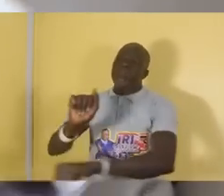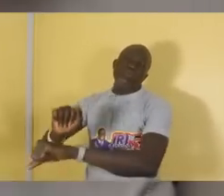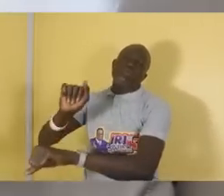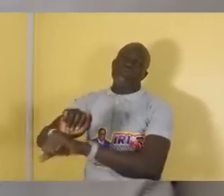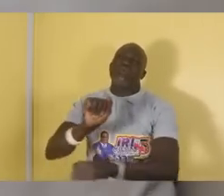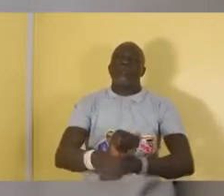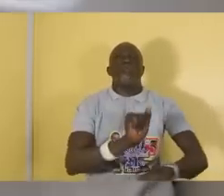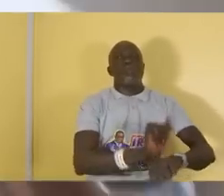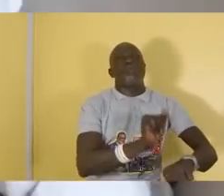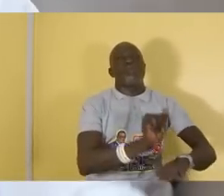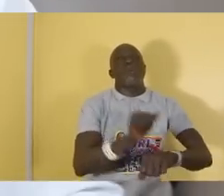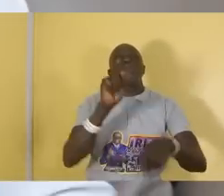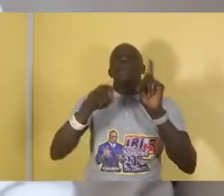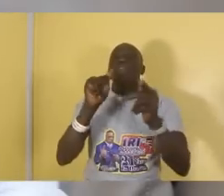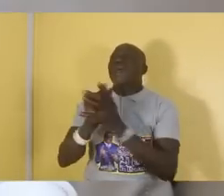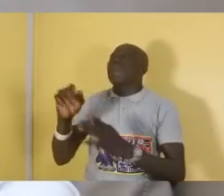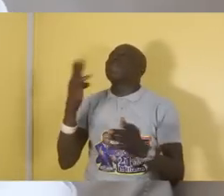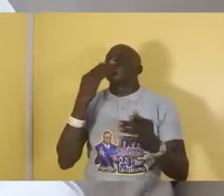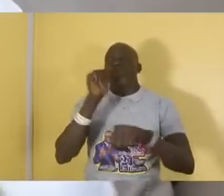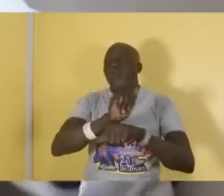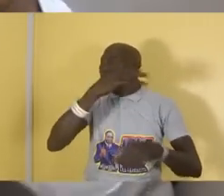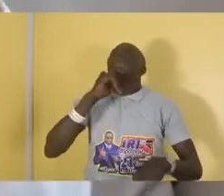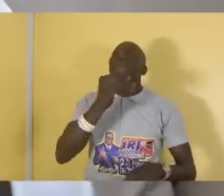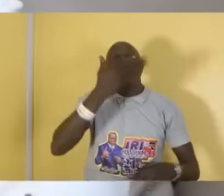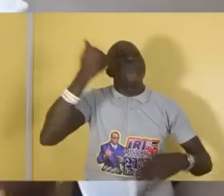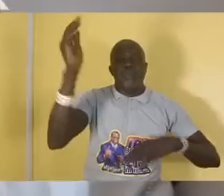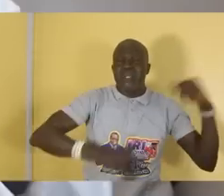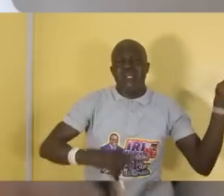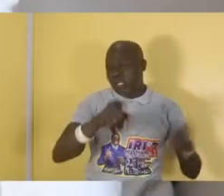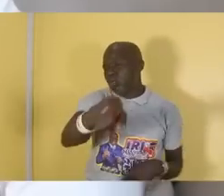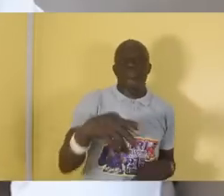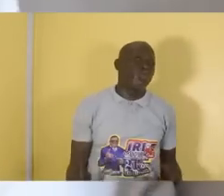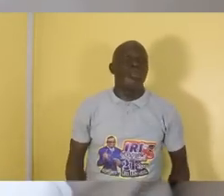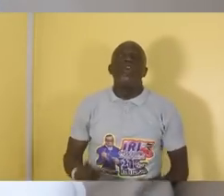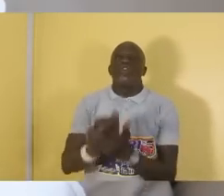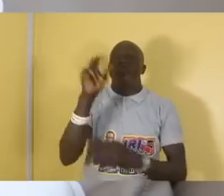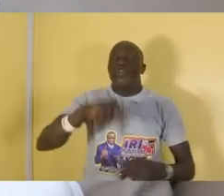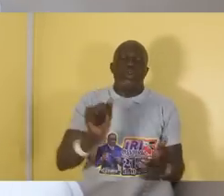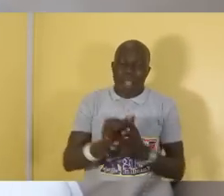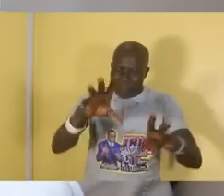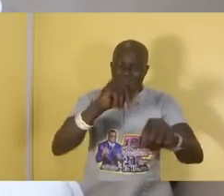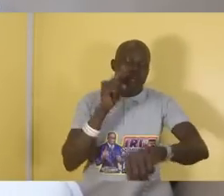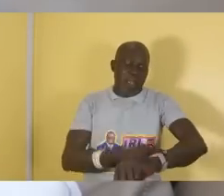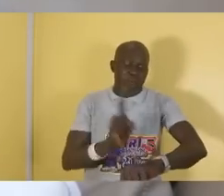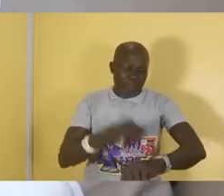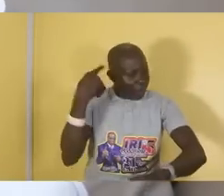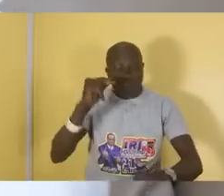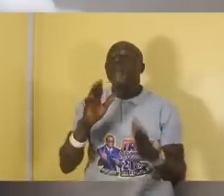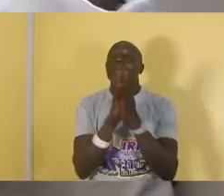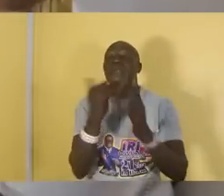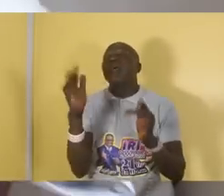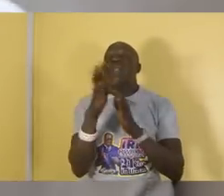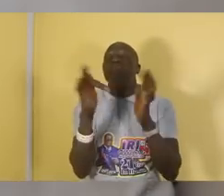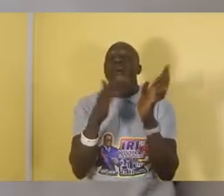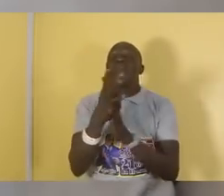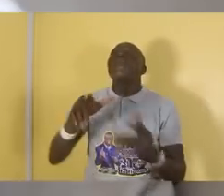to her, what a better. That's why you labor so much. The people that are not laboring are better than you. But who don't you find? Listen, sir. Even